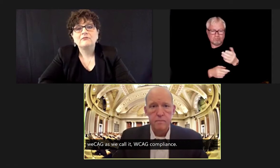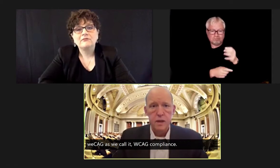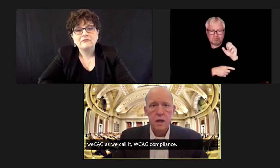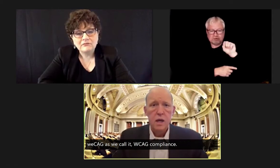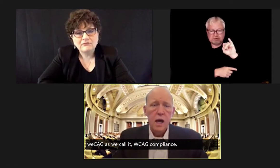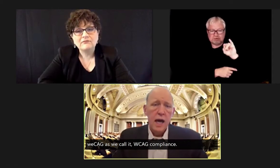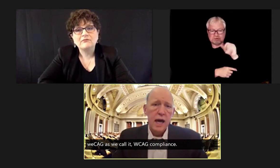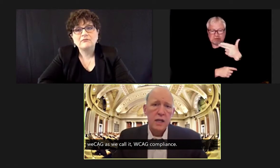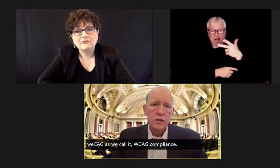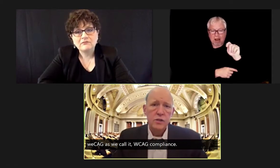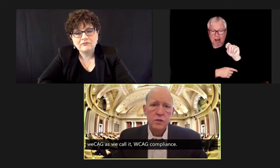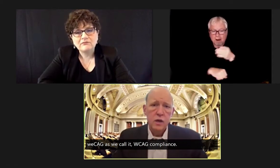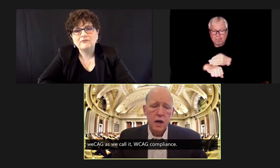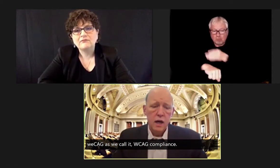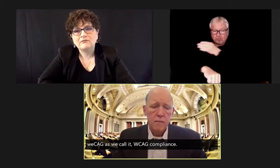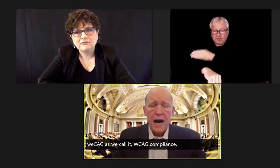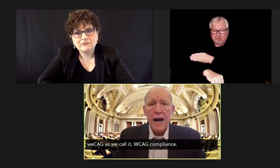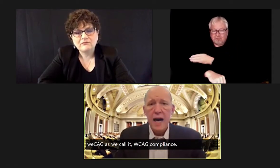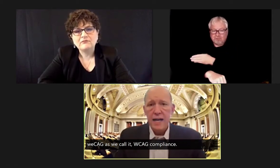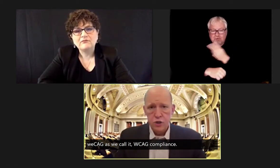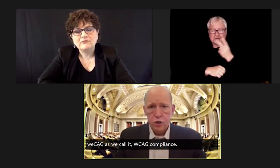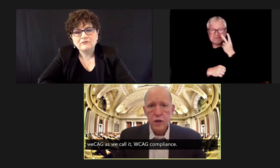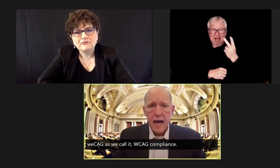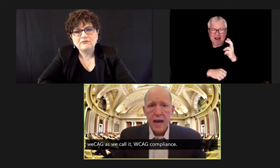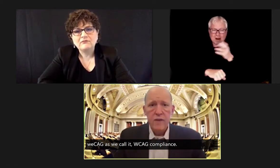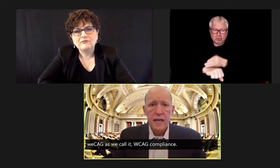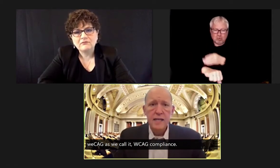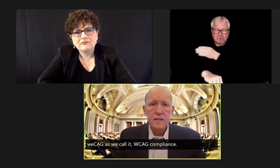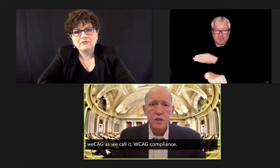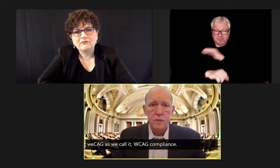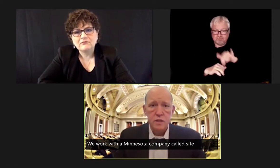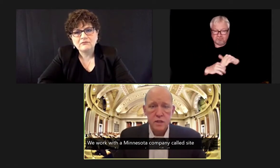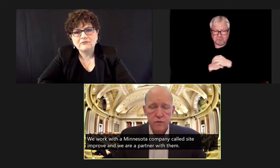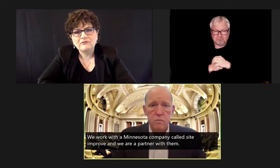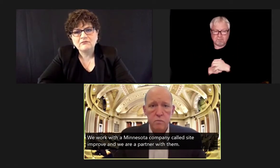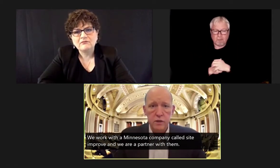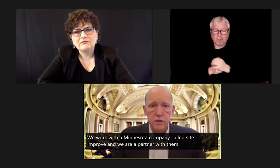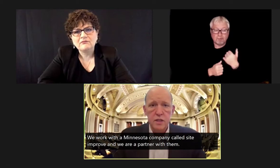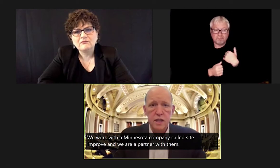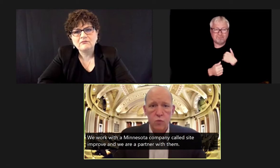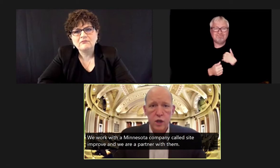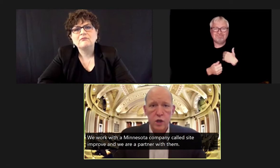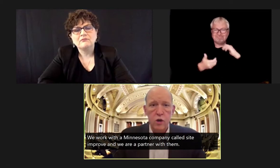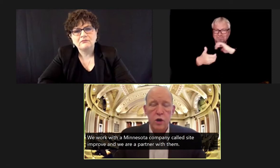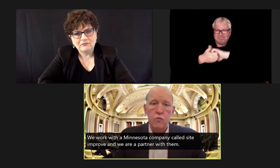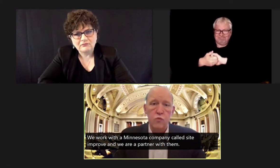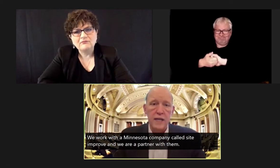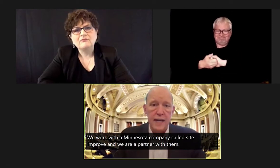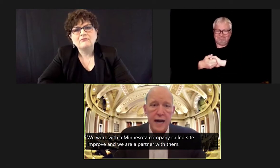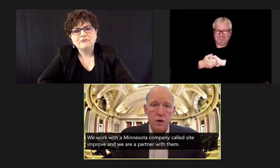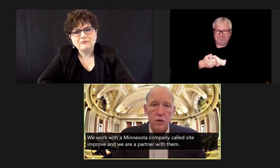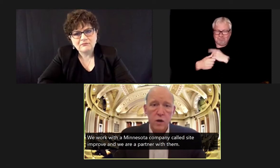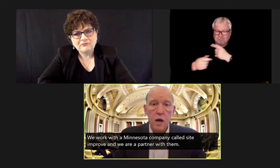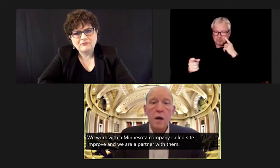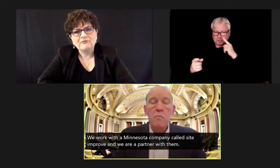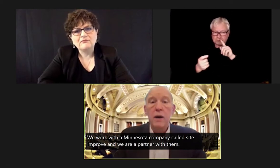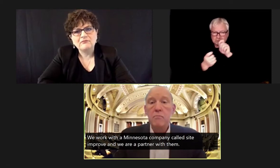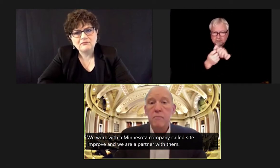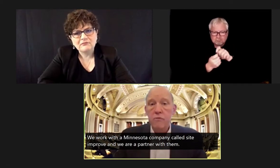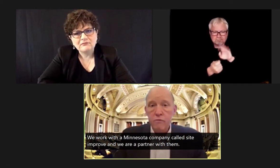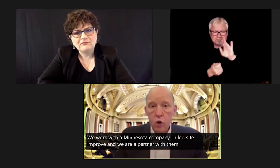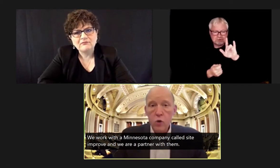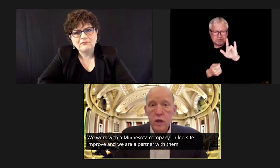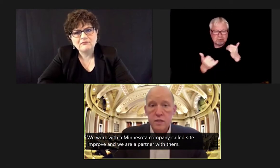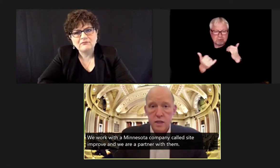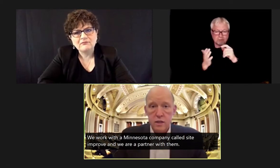them. And I don't have any specific bills that I'm working on right now, but